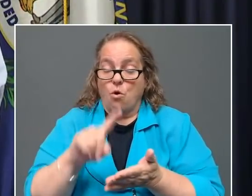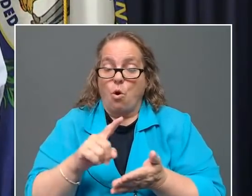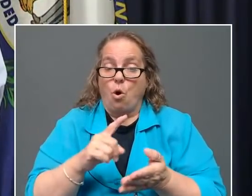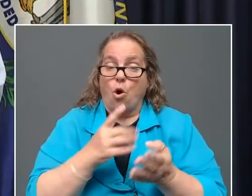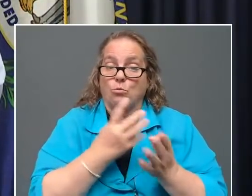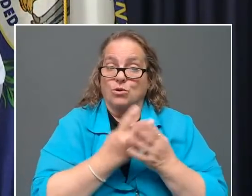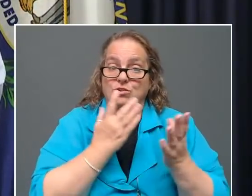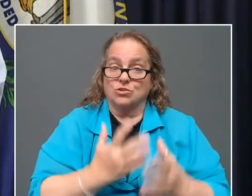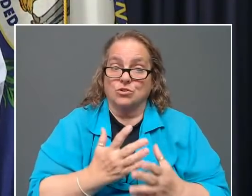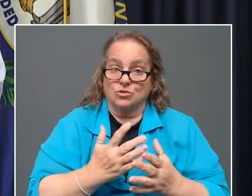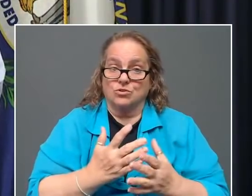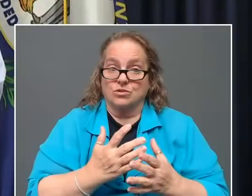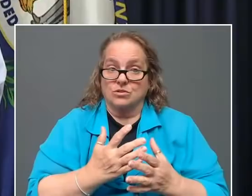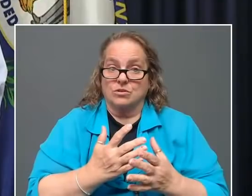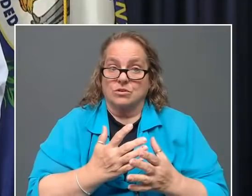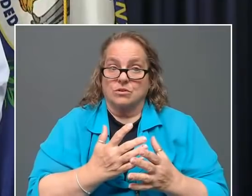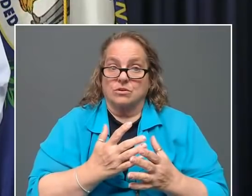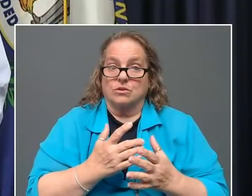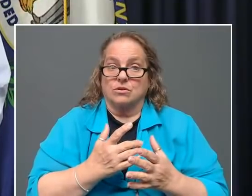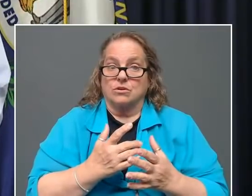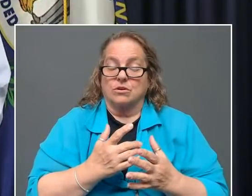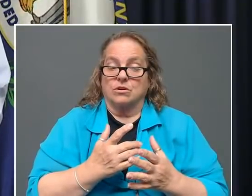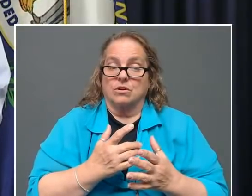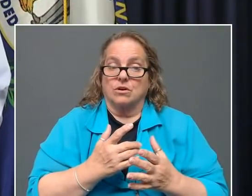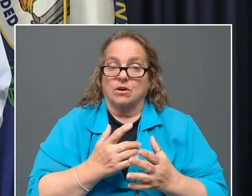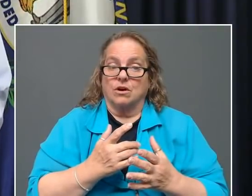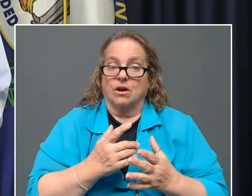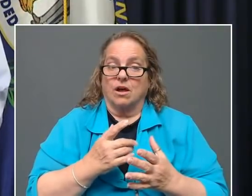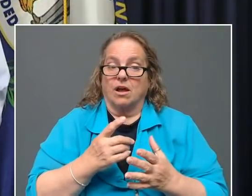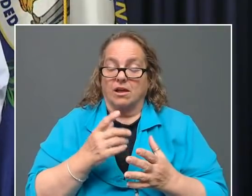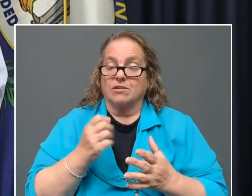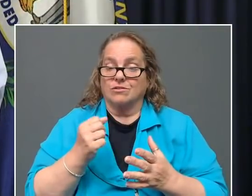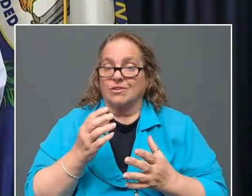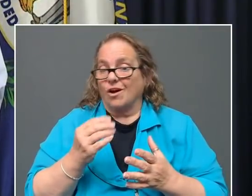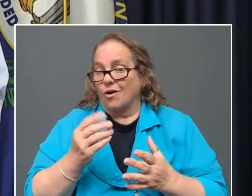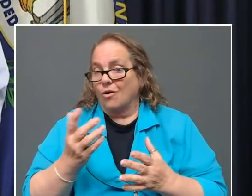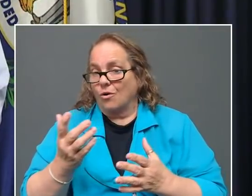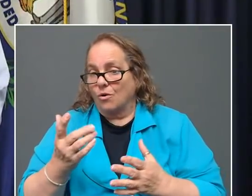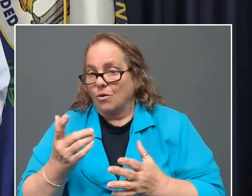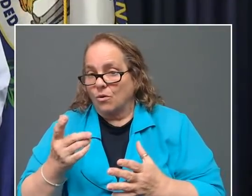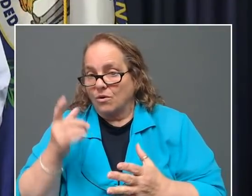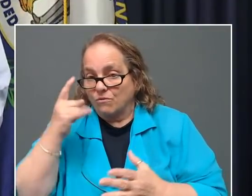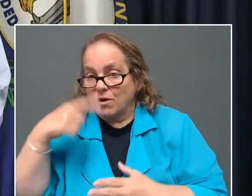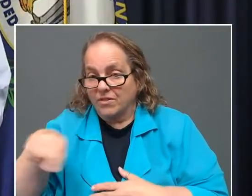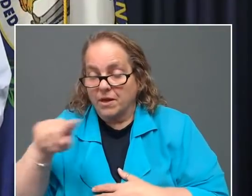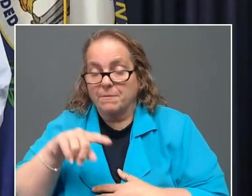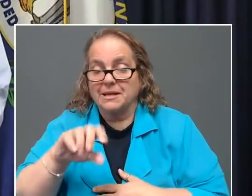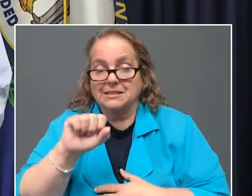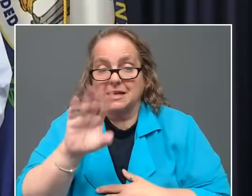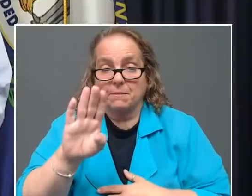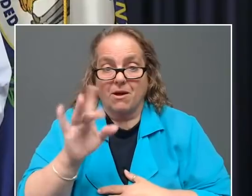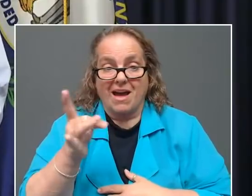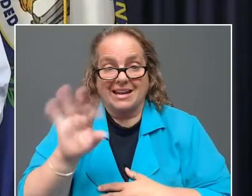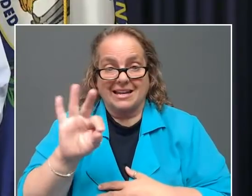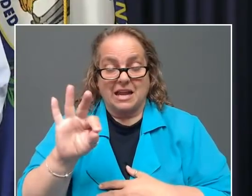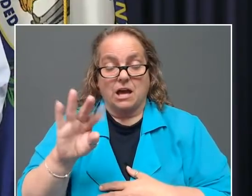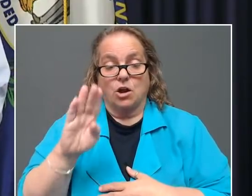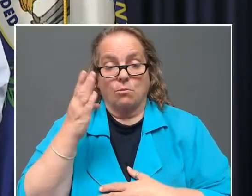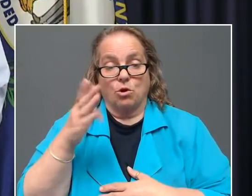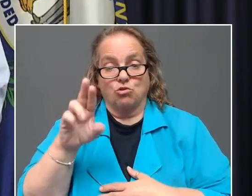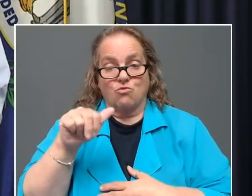that to certain children during this session. Senate Bill 99 I signed. That's about Bluegrass Station. Senate